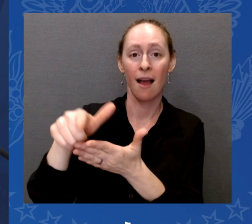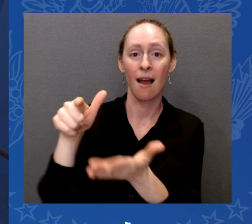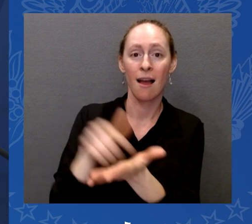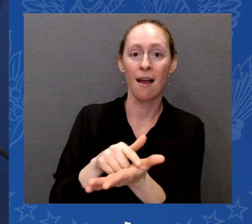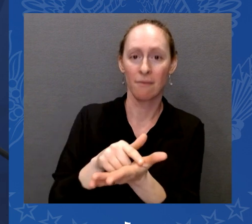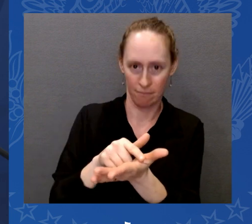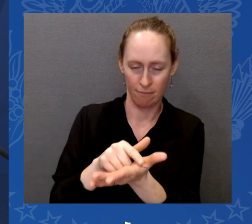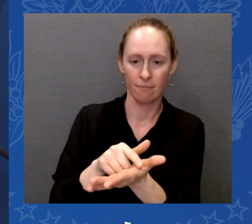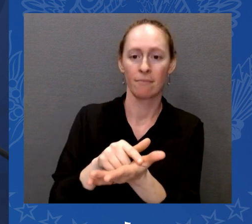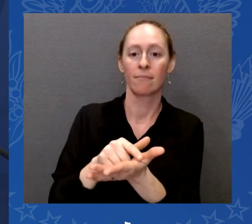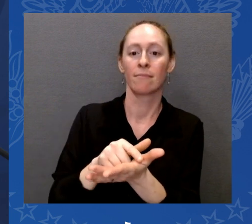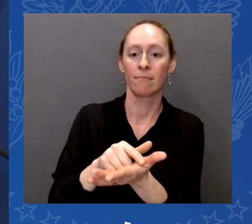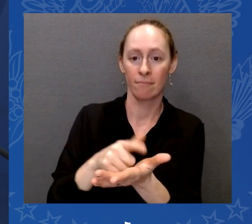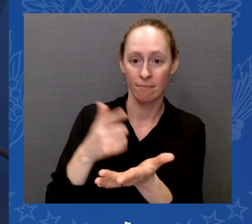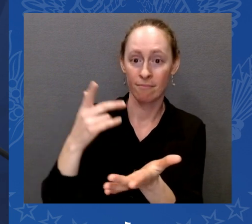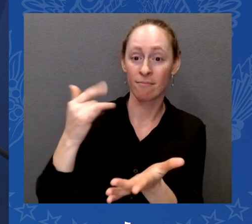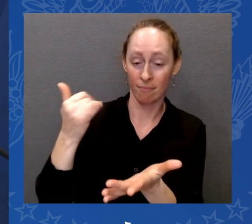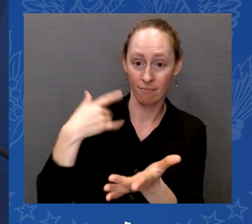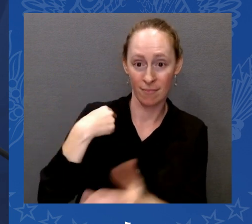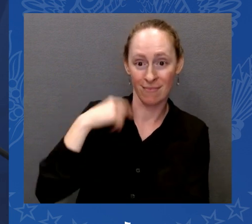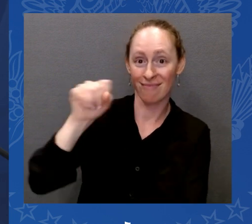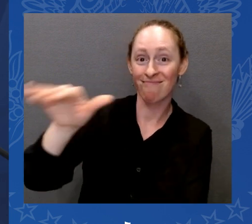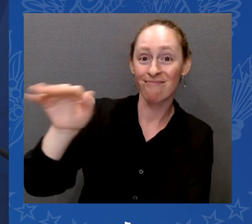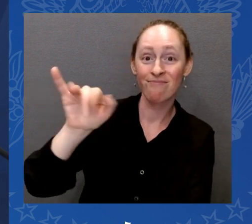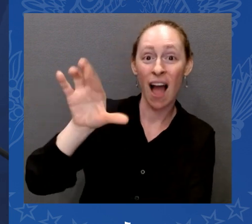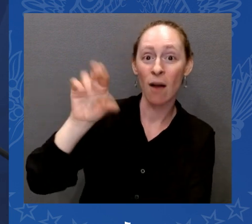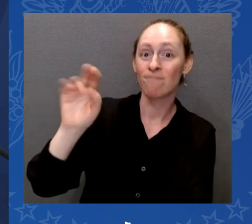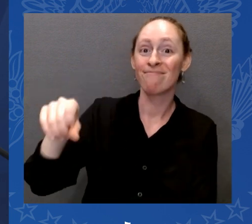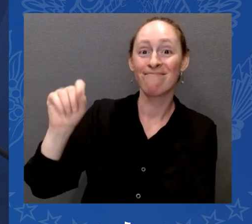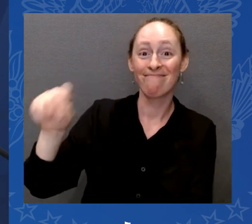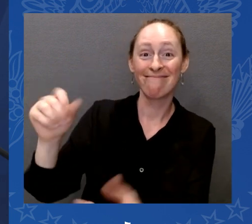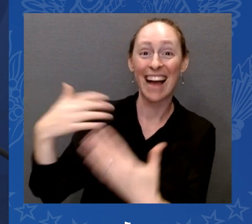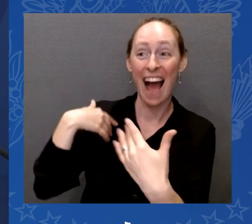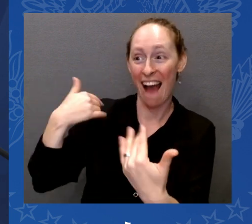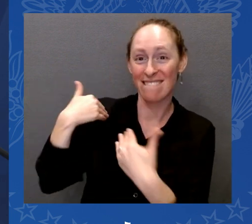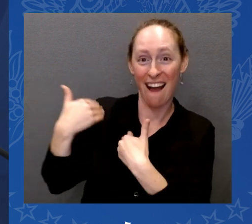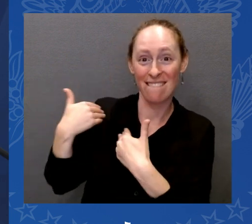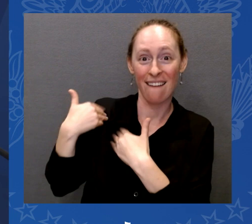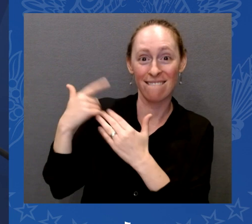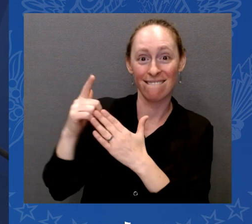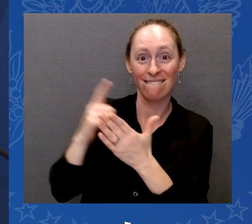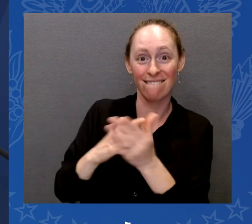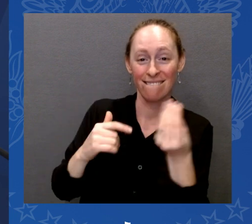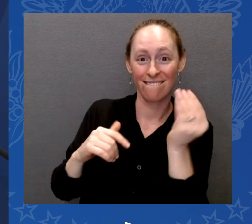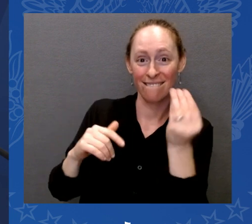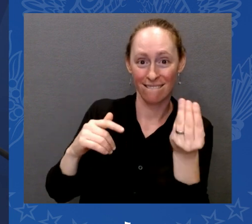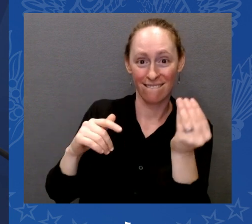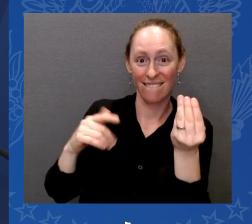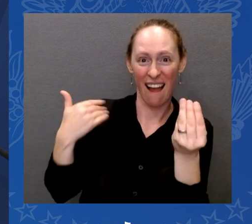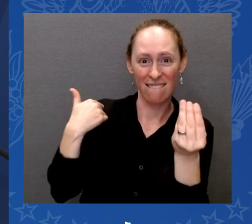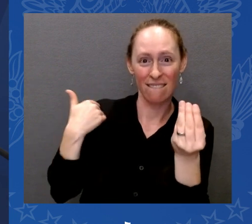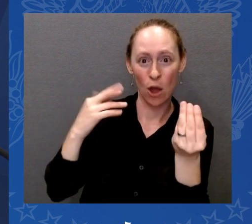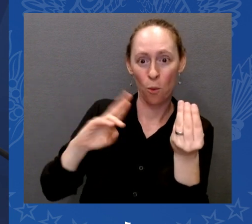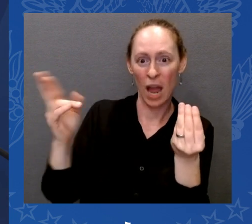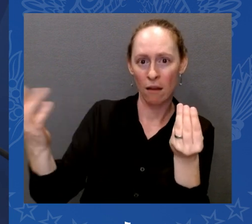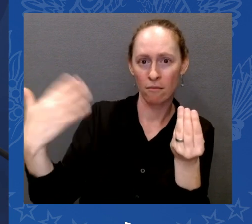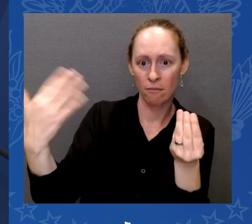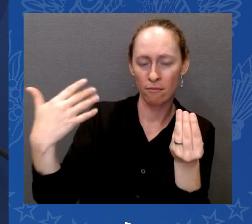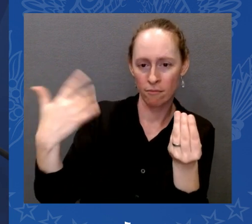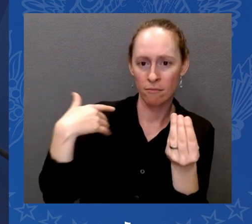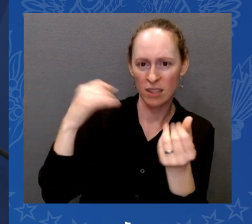Micron, I said, yes, you're going to do something in America, but you can do it in New York. And we're going to give you the best educated workforce, the